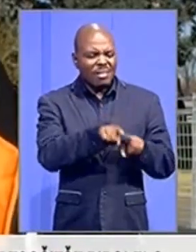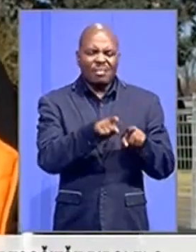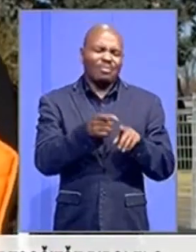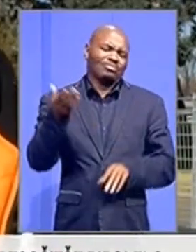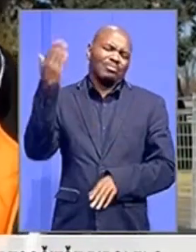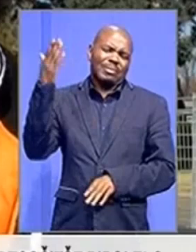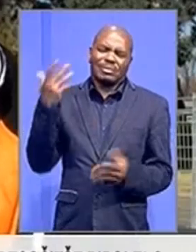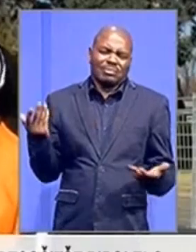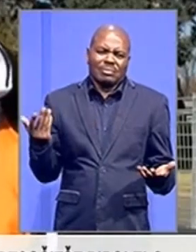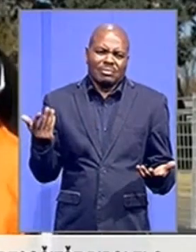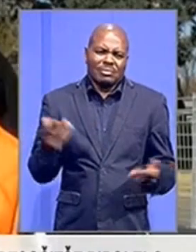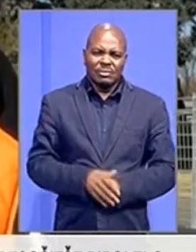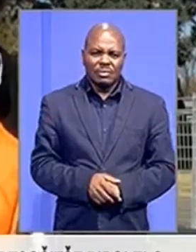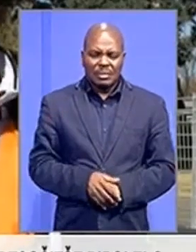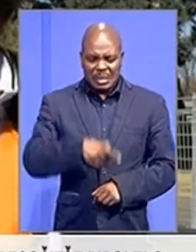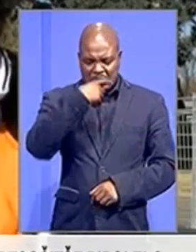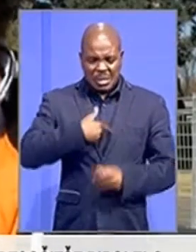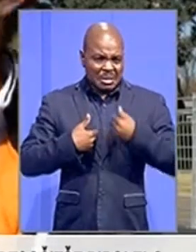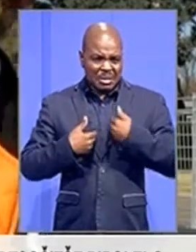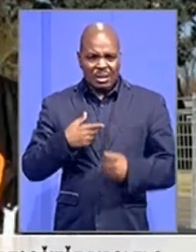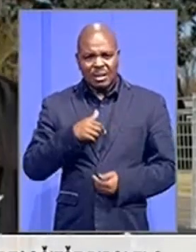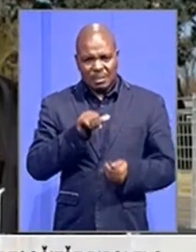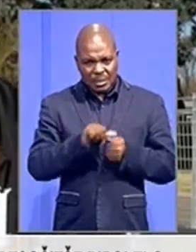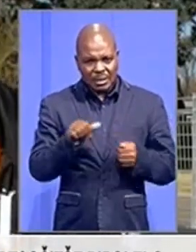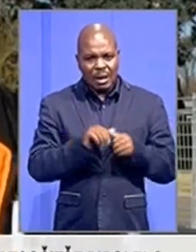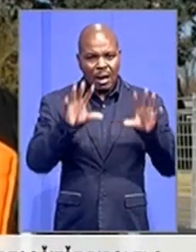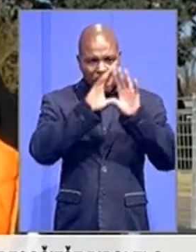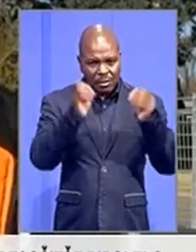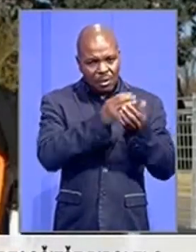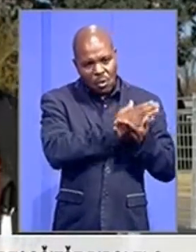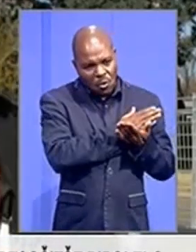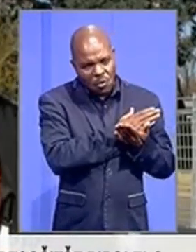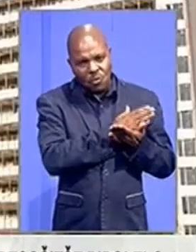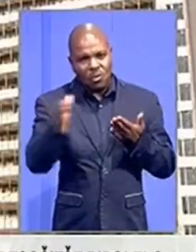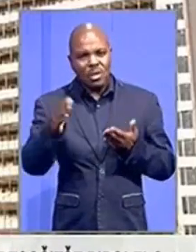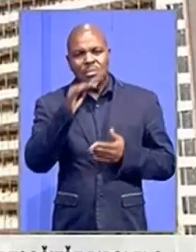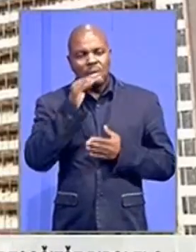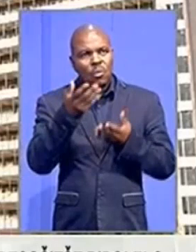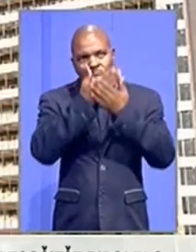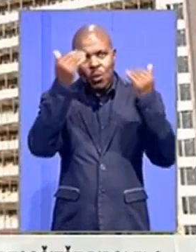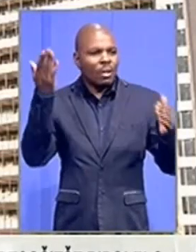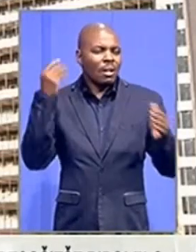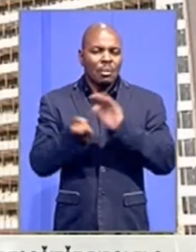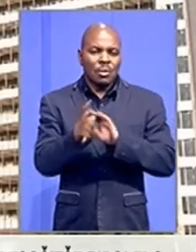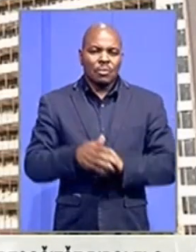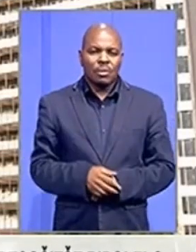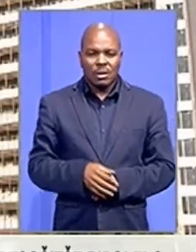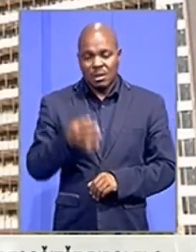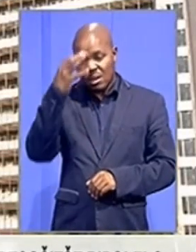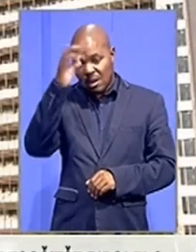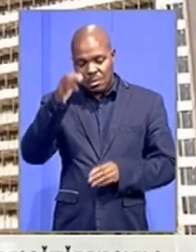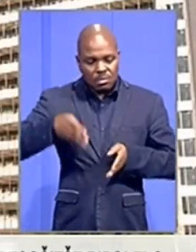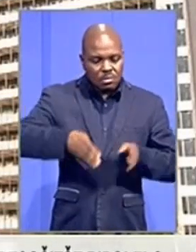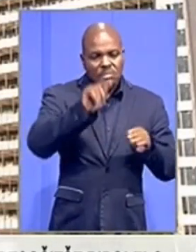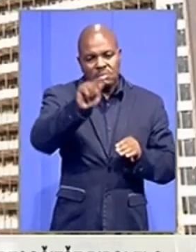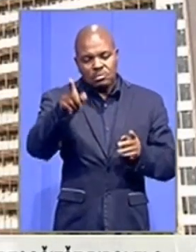It's personally, they must remove everything and let there be no statues. Musho uthomile go riale swa maina a mebila